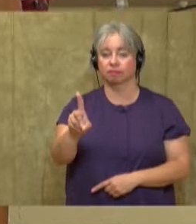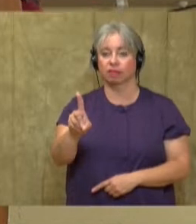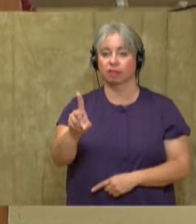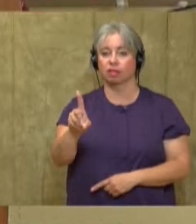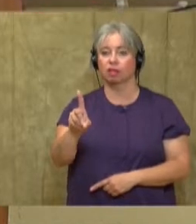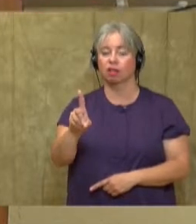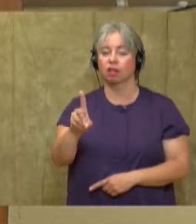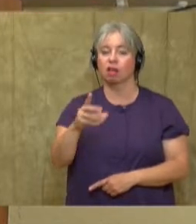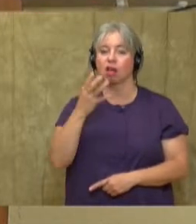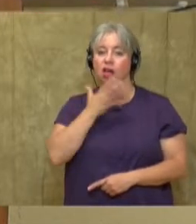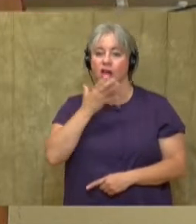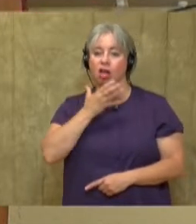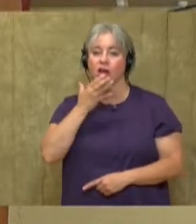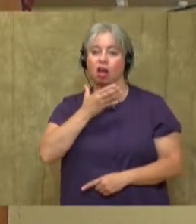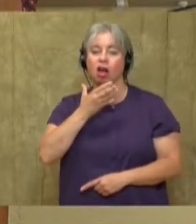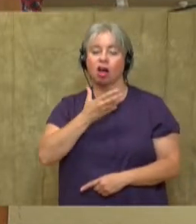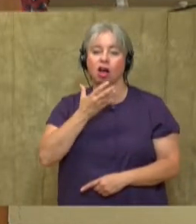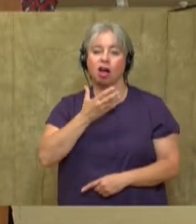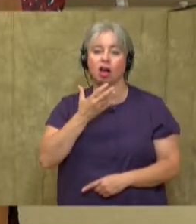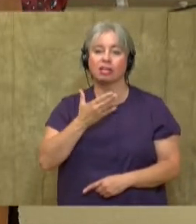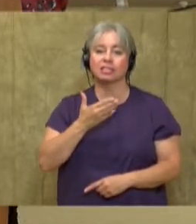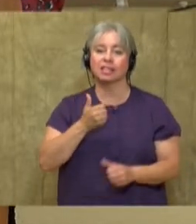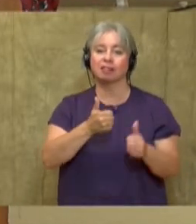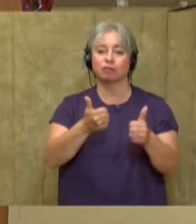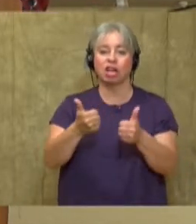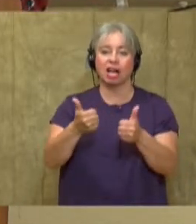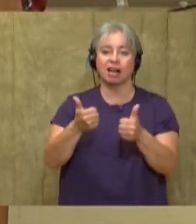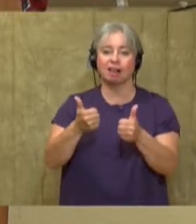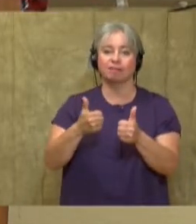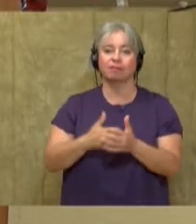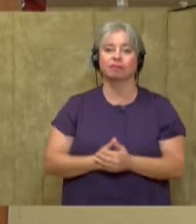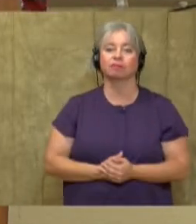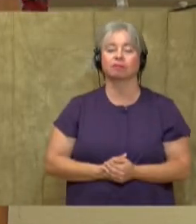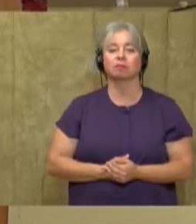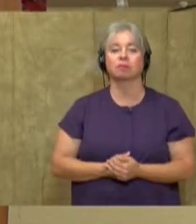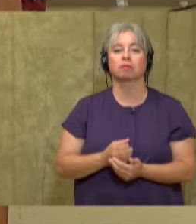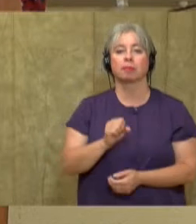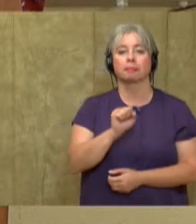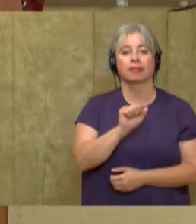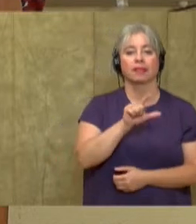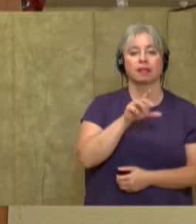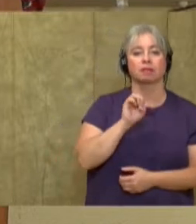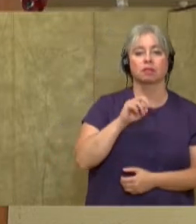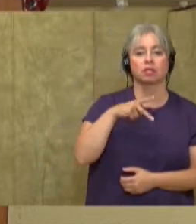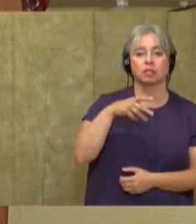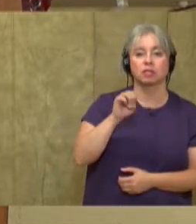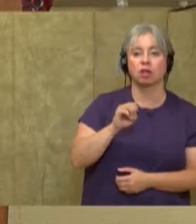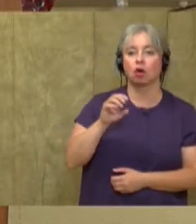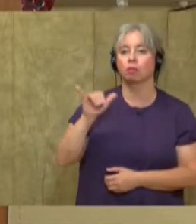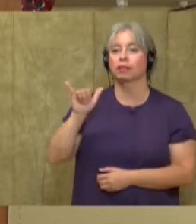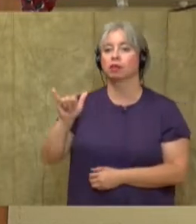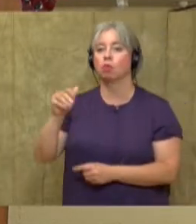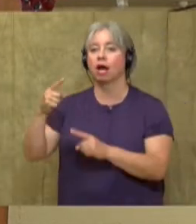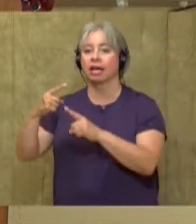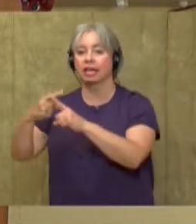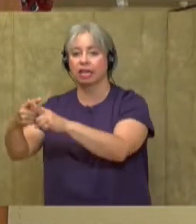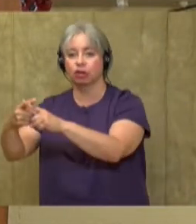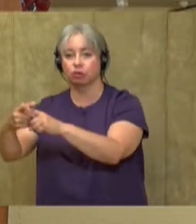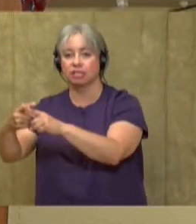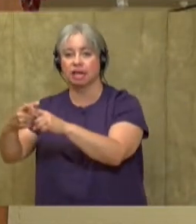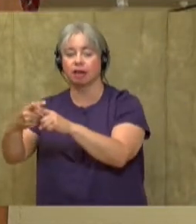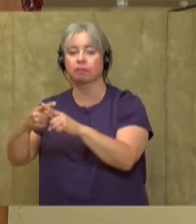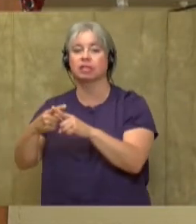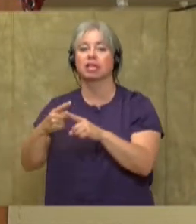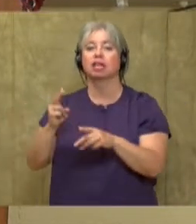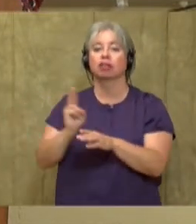great. All right, so now we want to talk about slope and Y-intercept. The slope and Y-intercept, well, you're going to use this form.